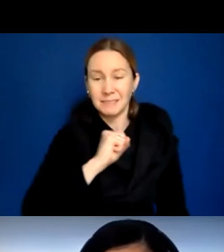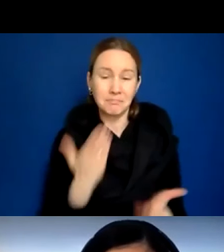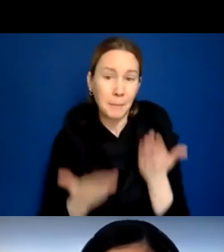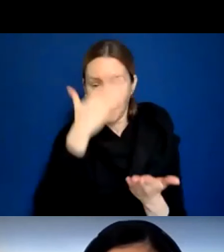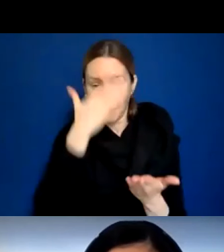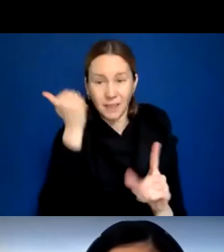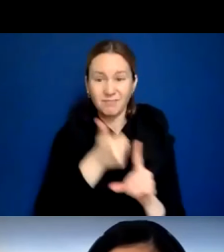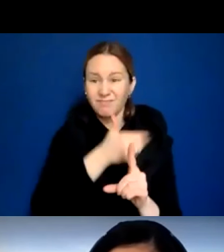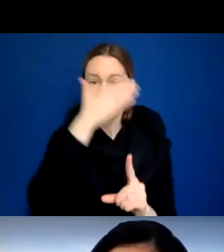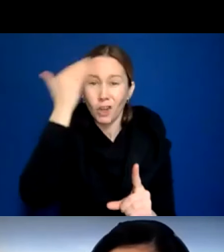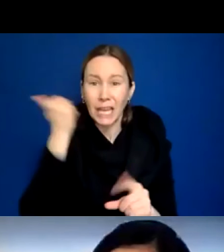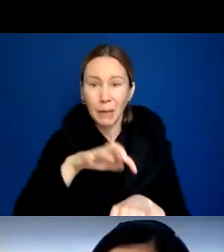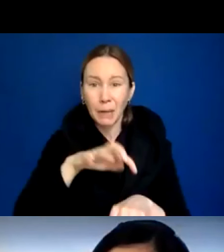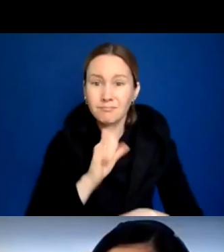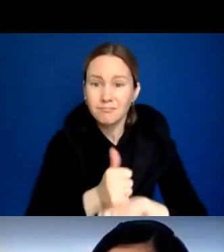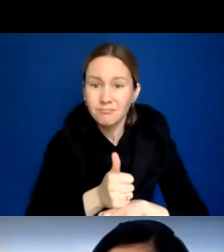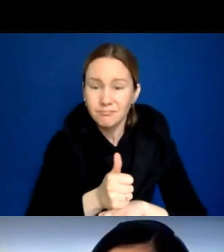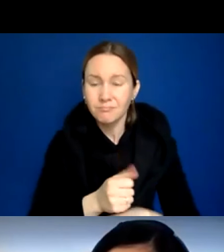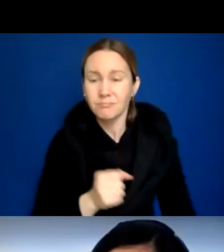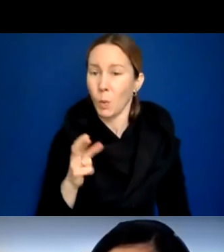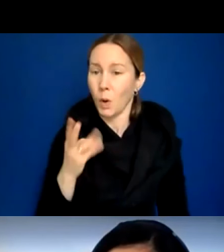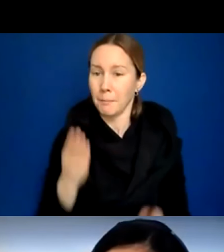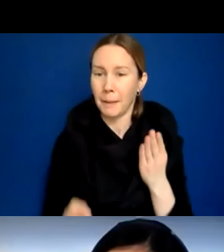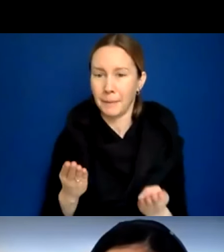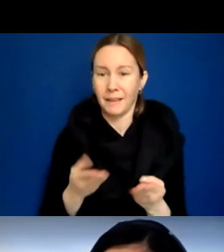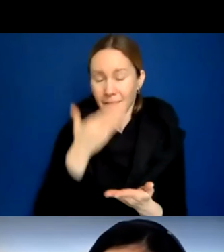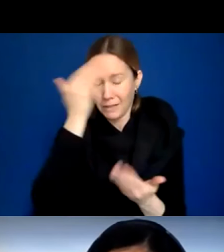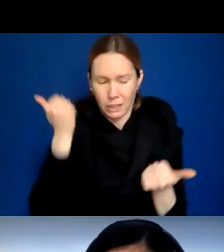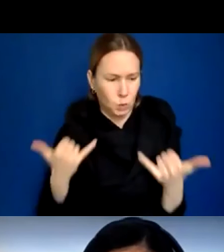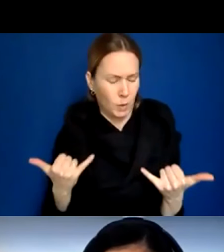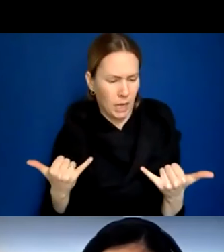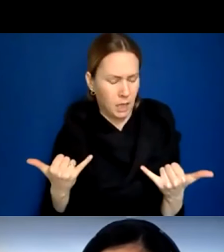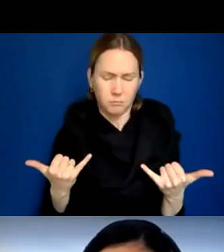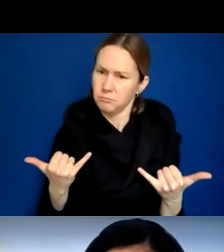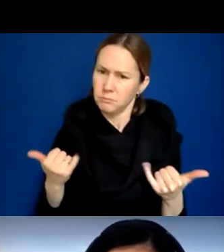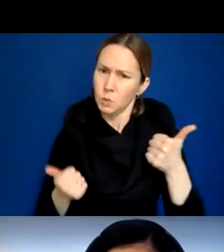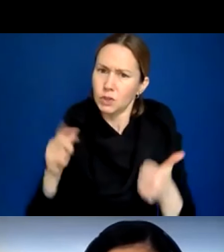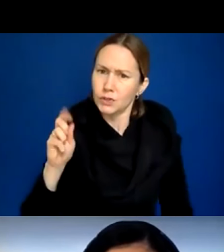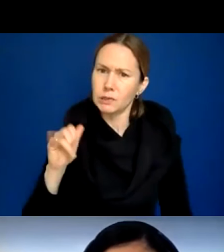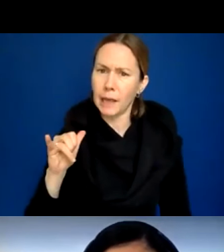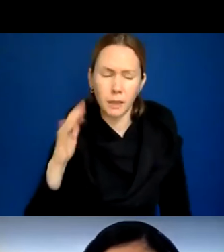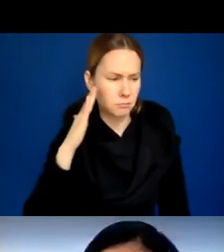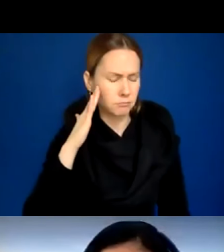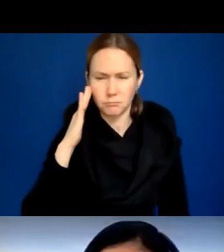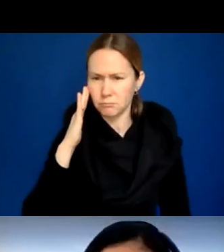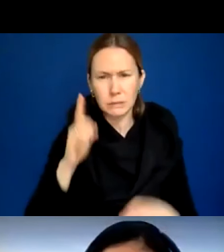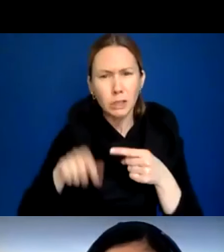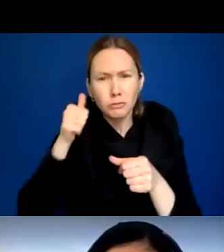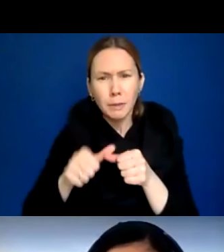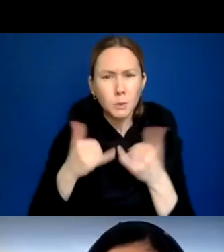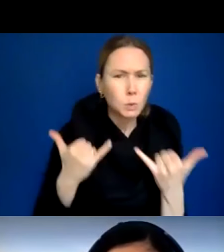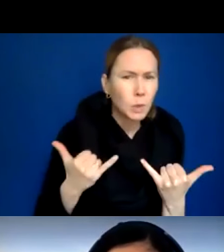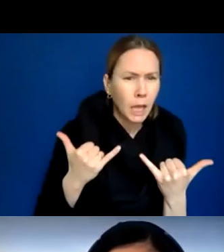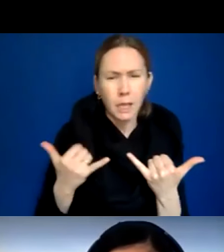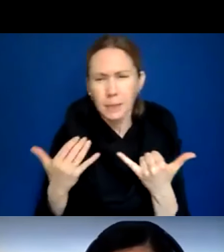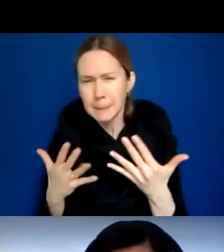appointment, or maybe they forget the day that they are today and they cannot keep track of that.